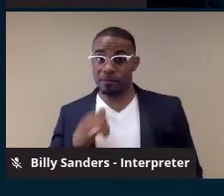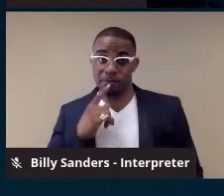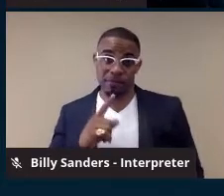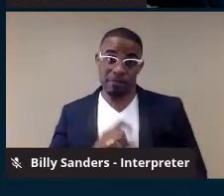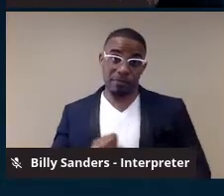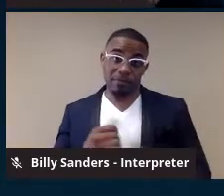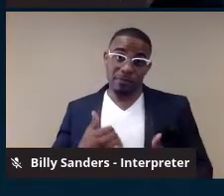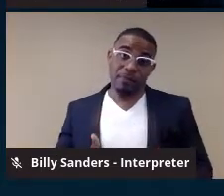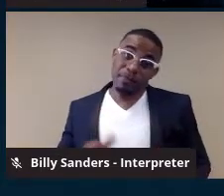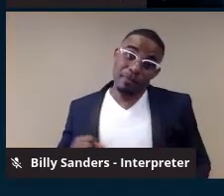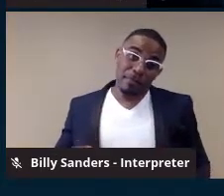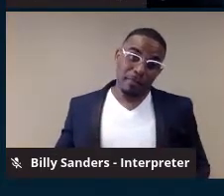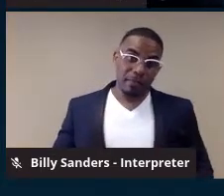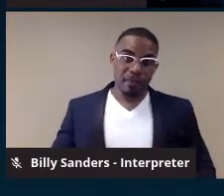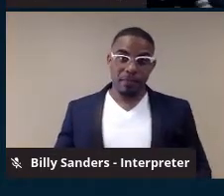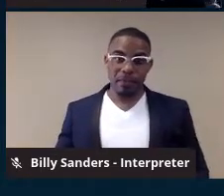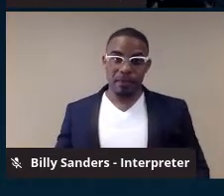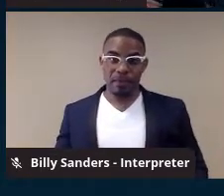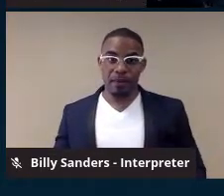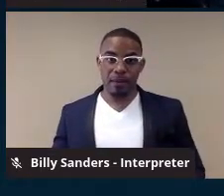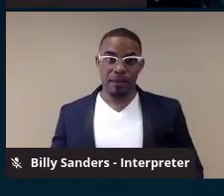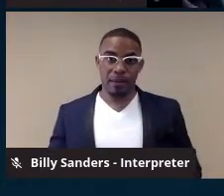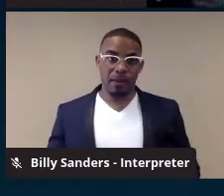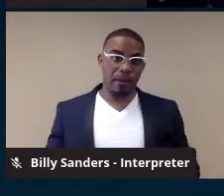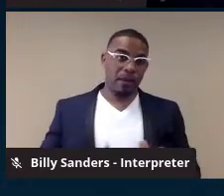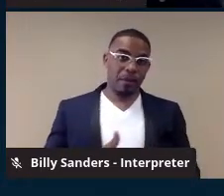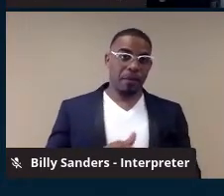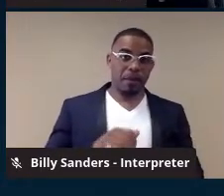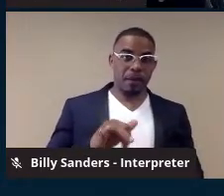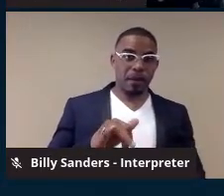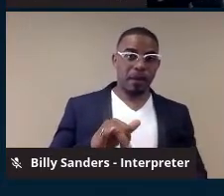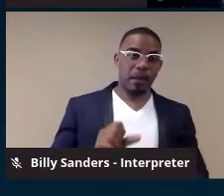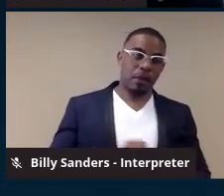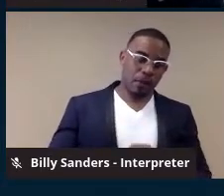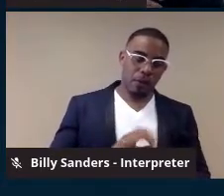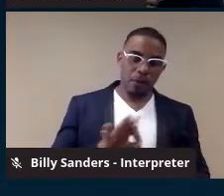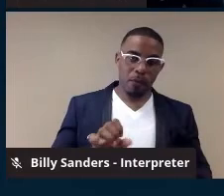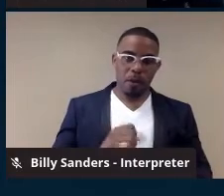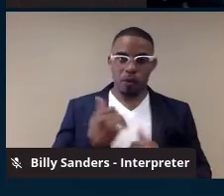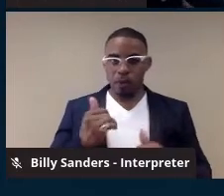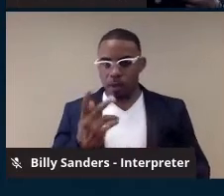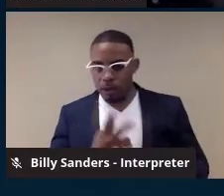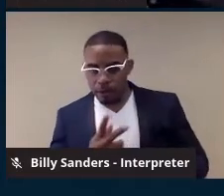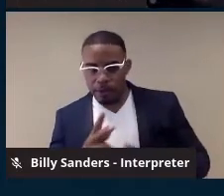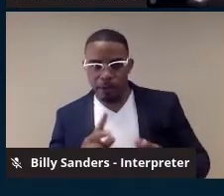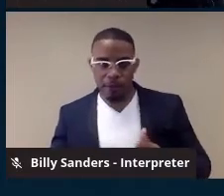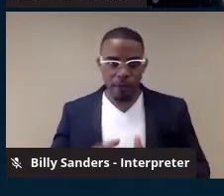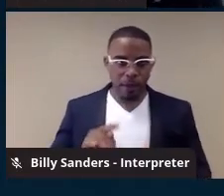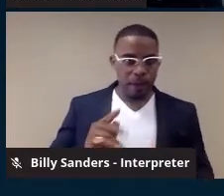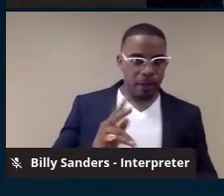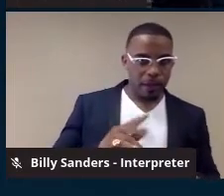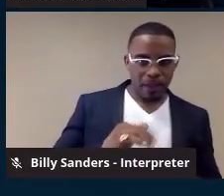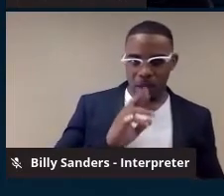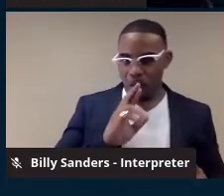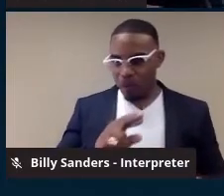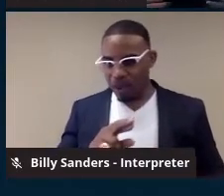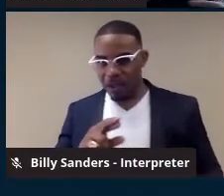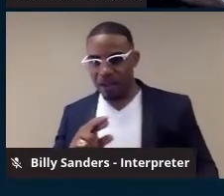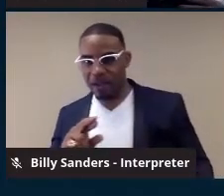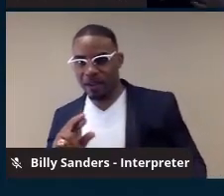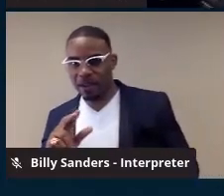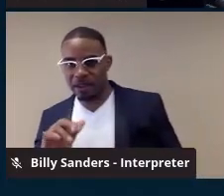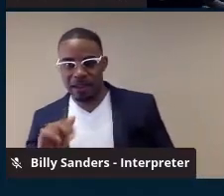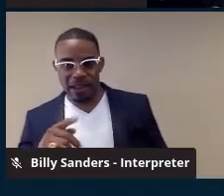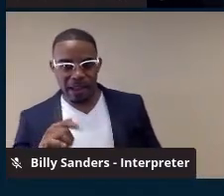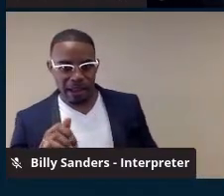was keeping up with JavaScript frameworks. I was constantly trying to, keep up with Vue. Was it React? Is it Angular?